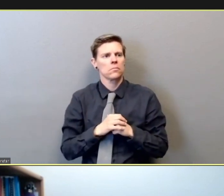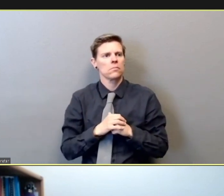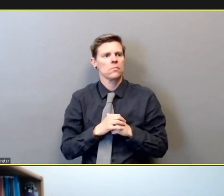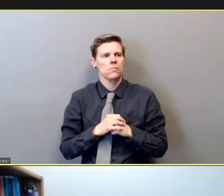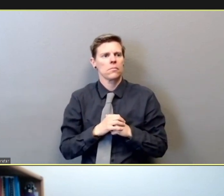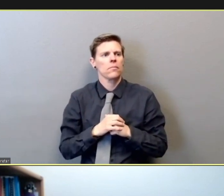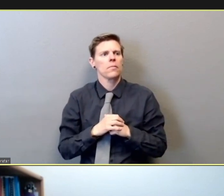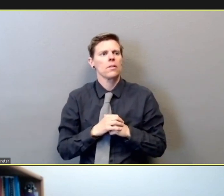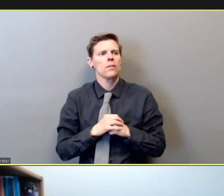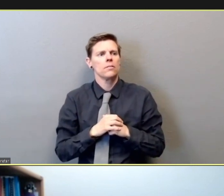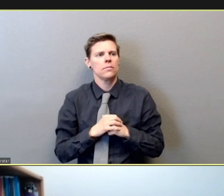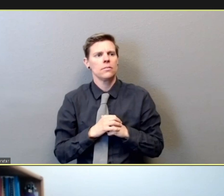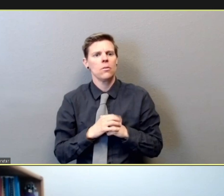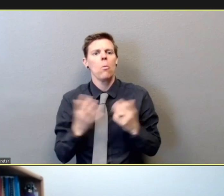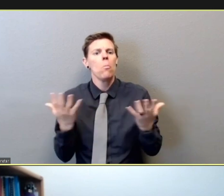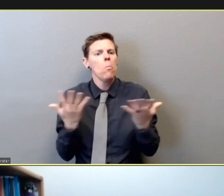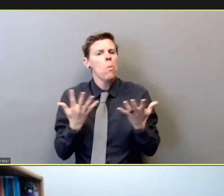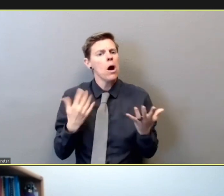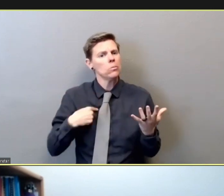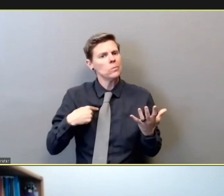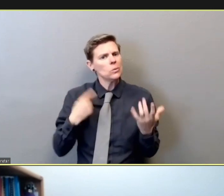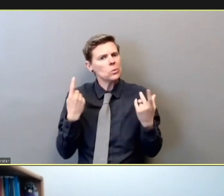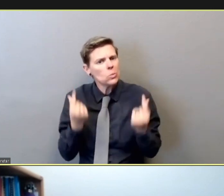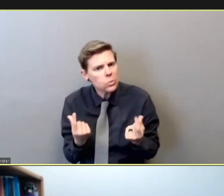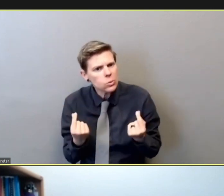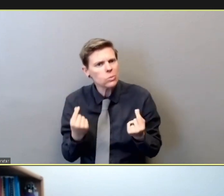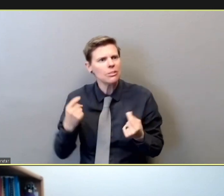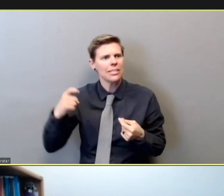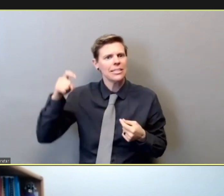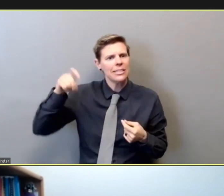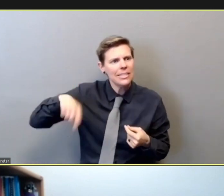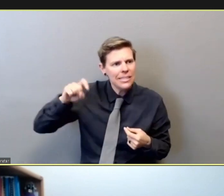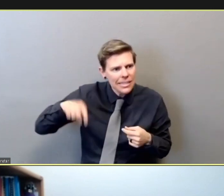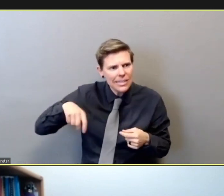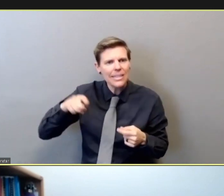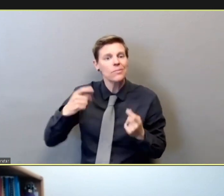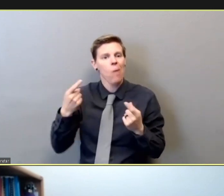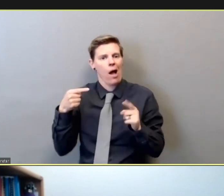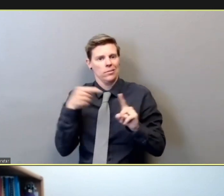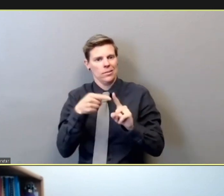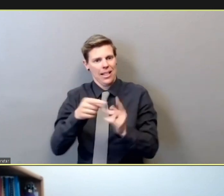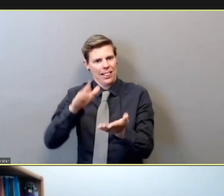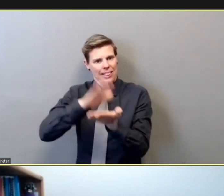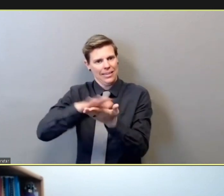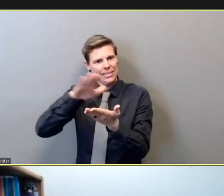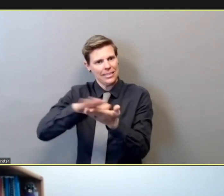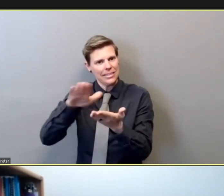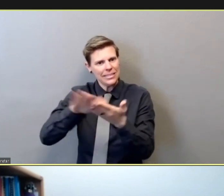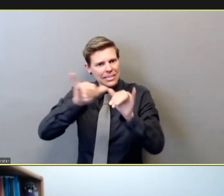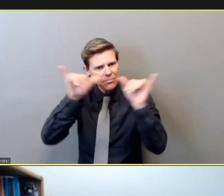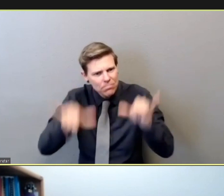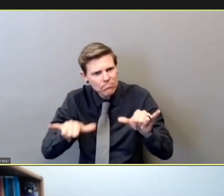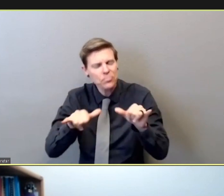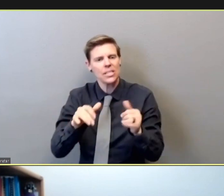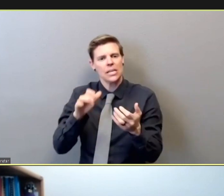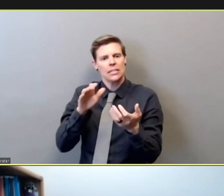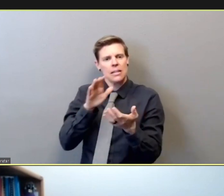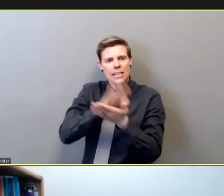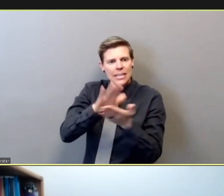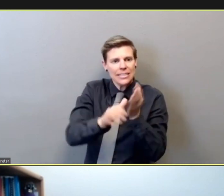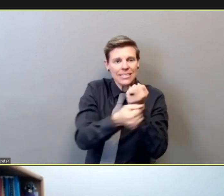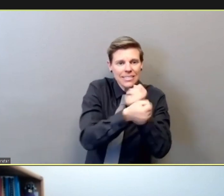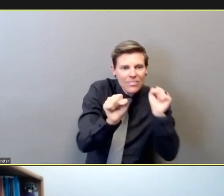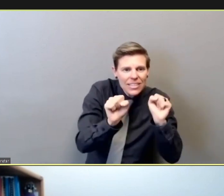takes and the discipline around enforcing COVID safe practices and the partitions and masks and distancing and everything